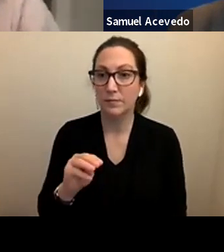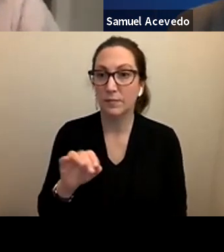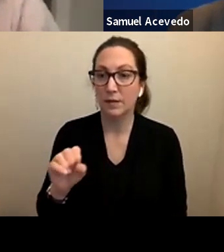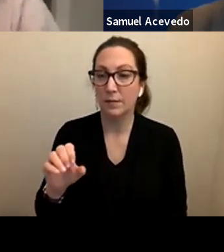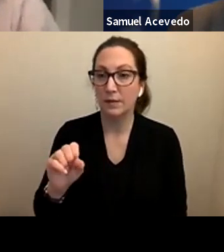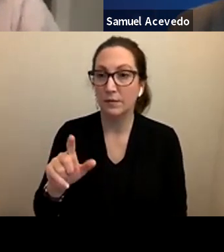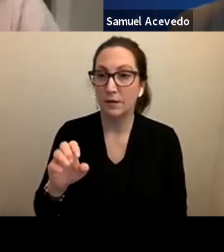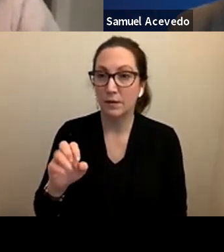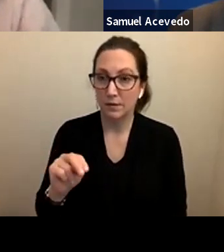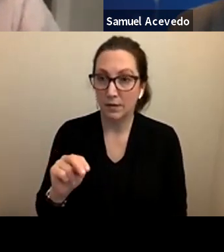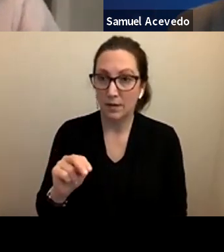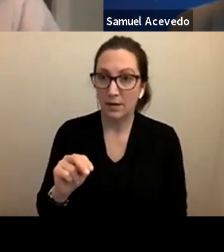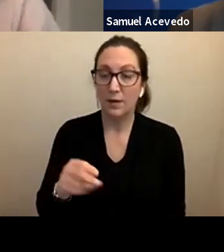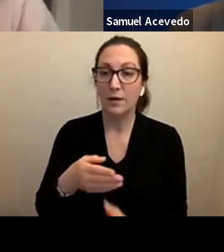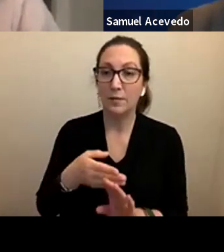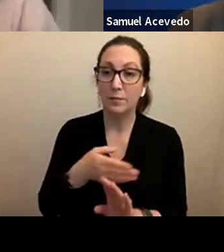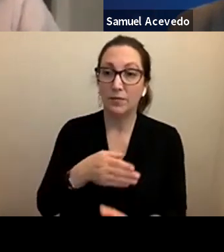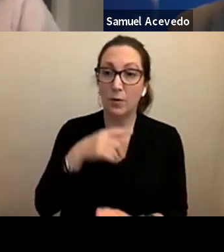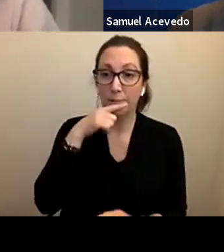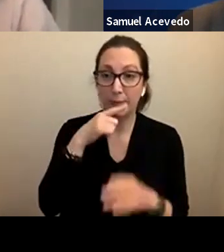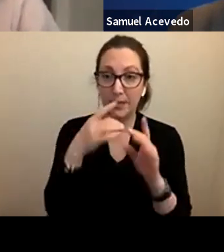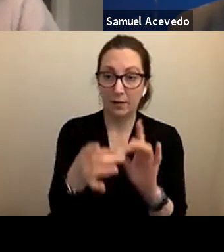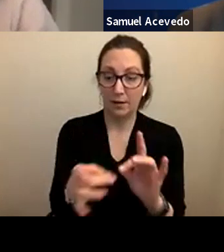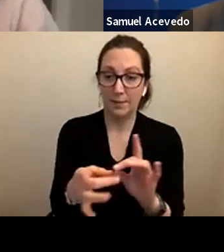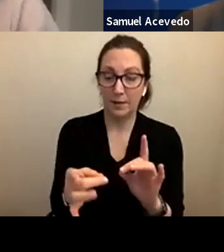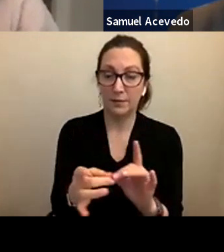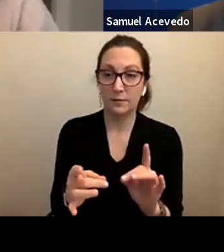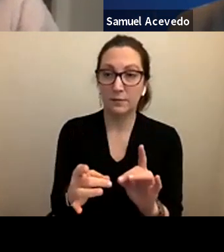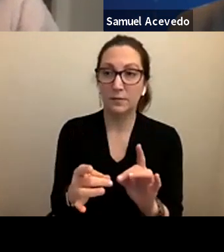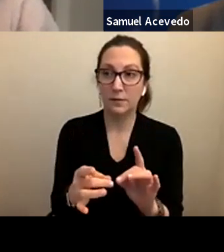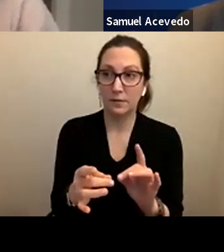Before we go into public comment, the only